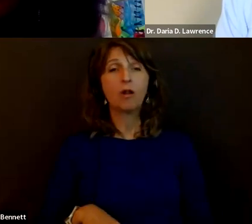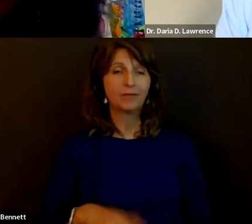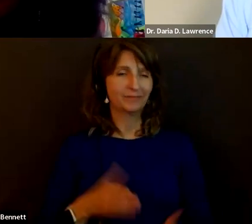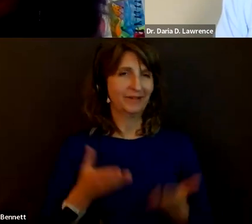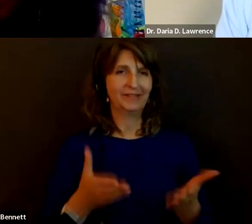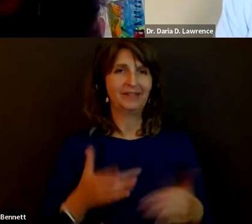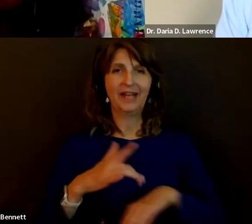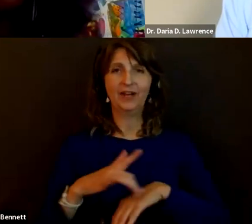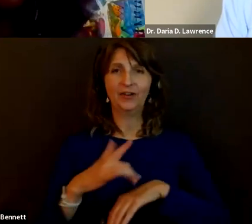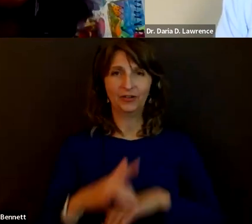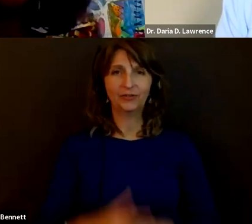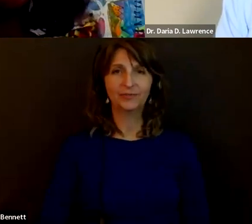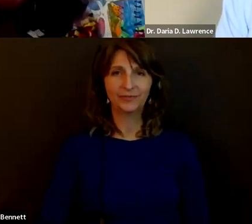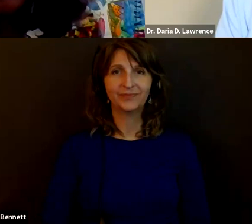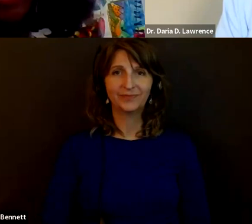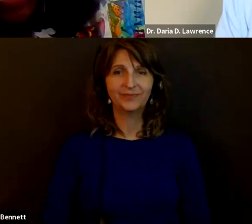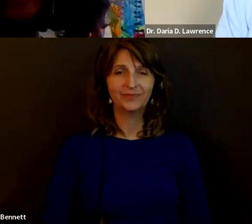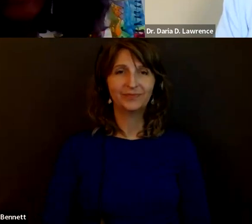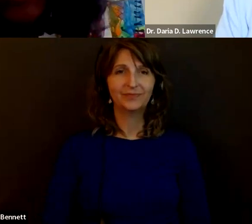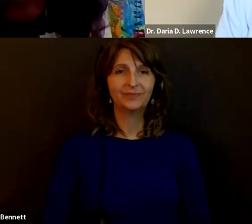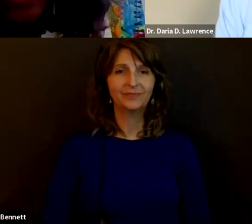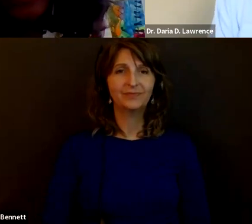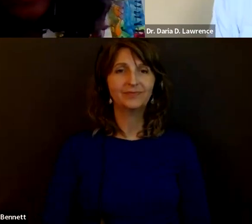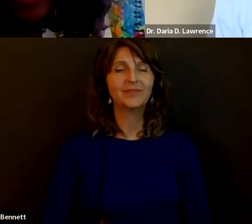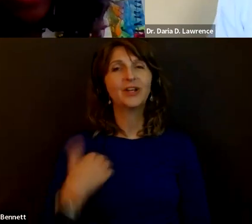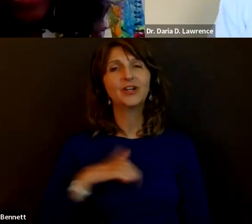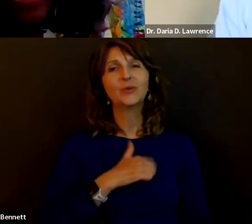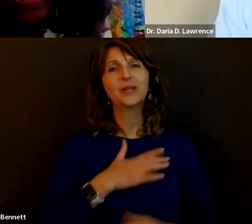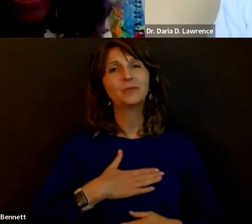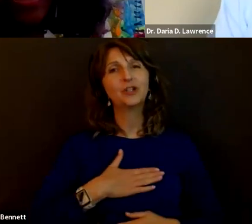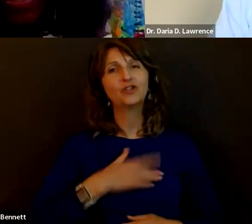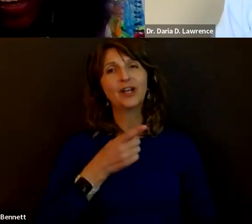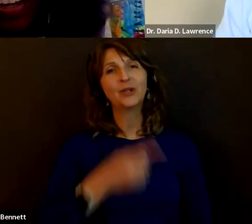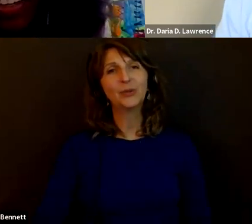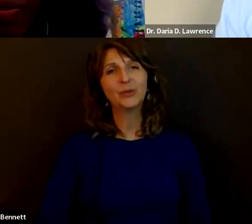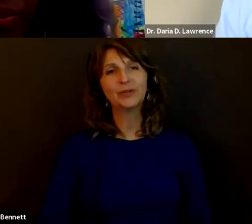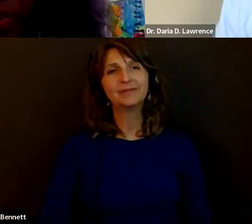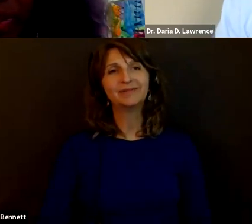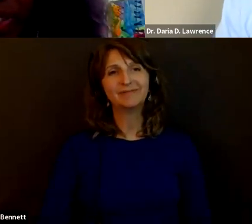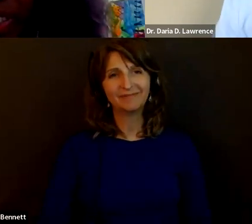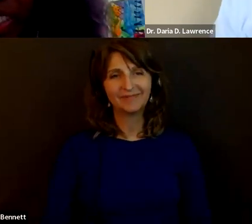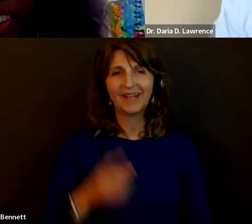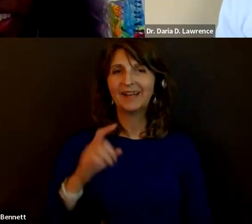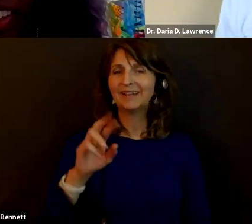there. Okay. We appreciate you. It was an absolute